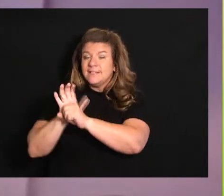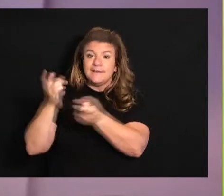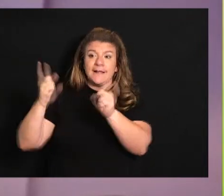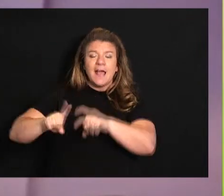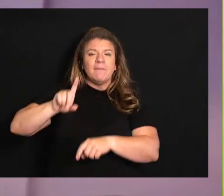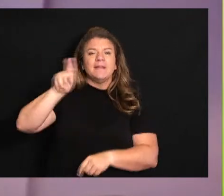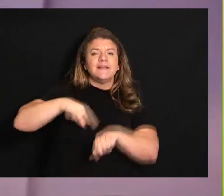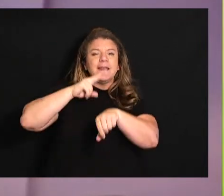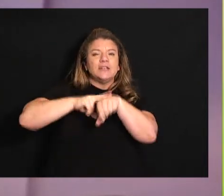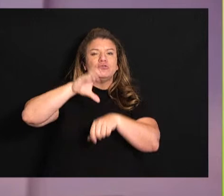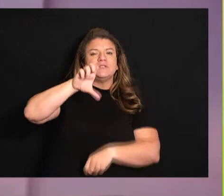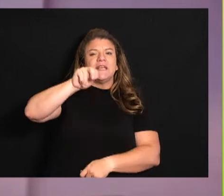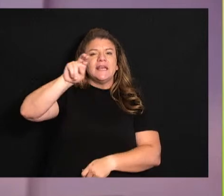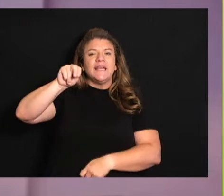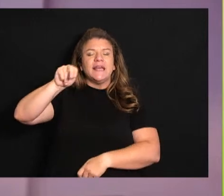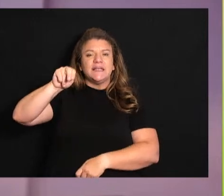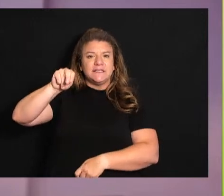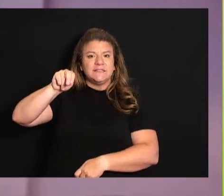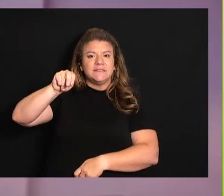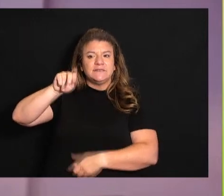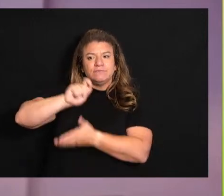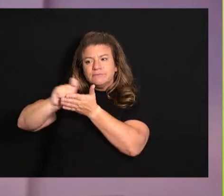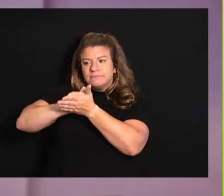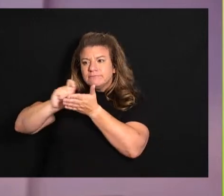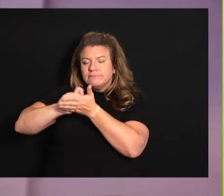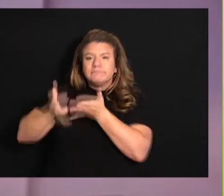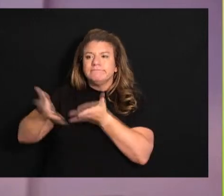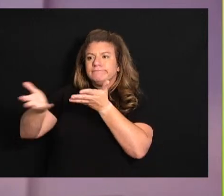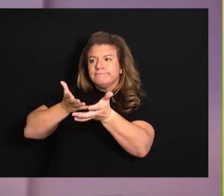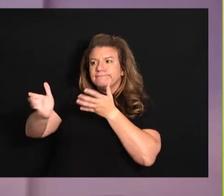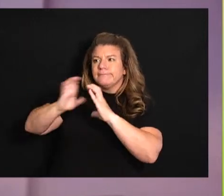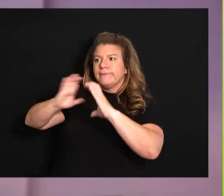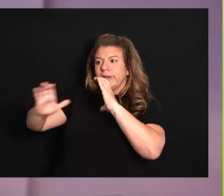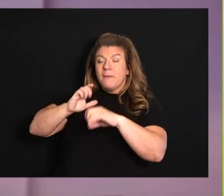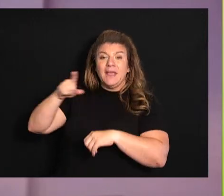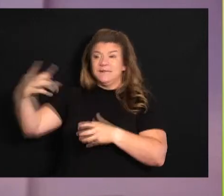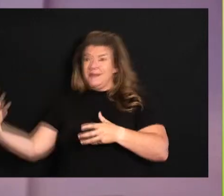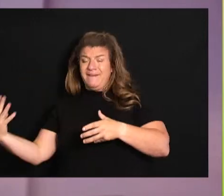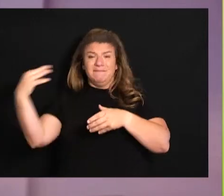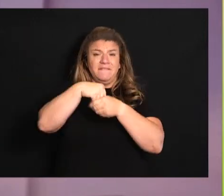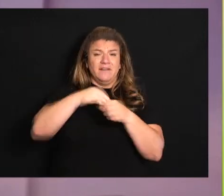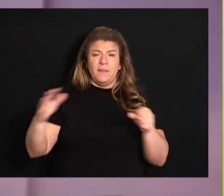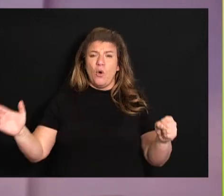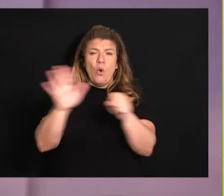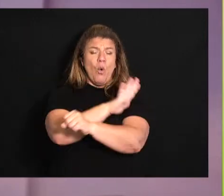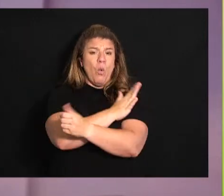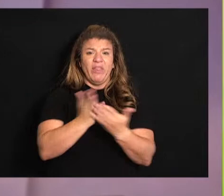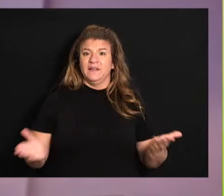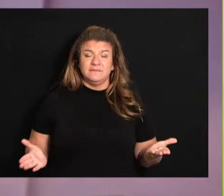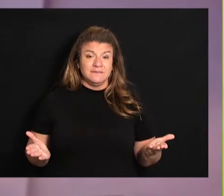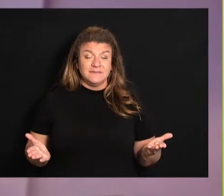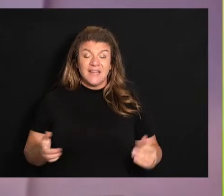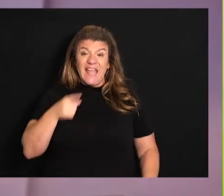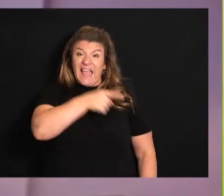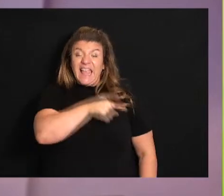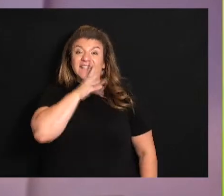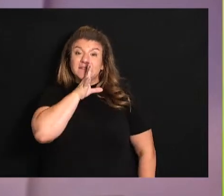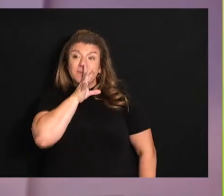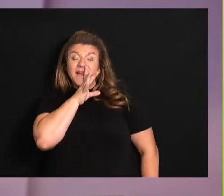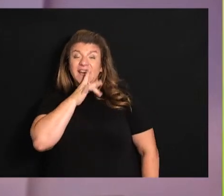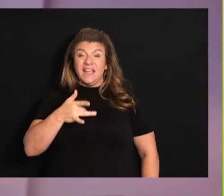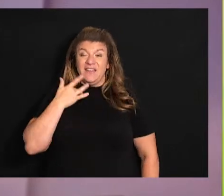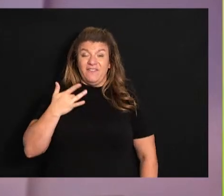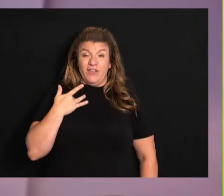CNN correspondent and has been involved in this whole pandemic, he came out and said he thinks the last 30 days